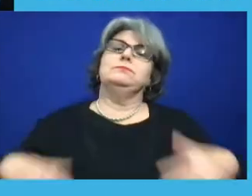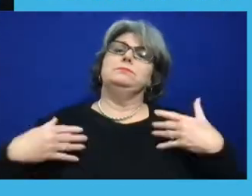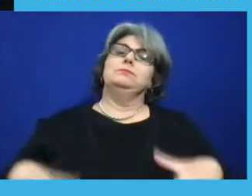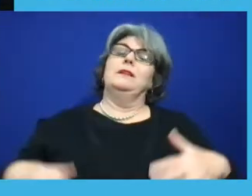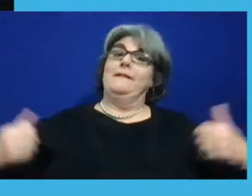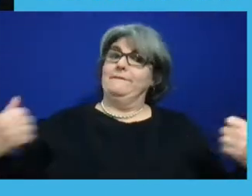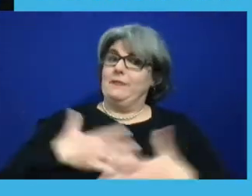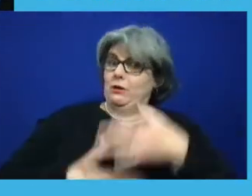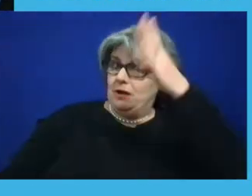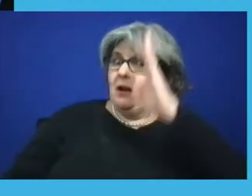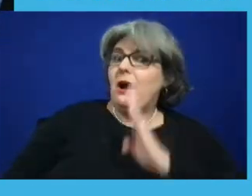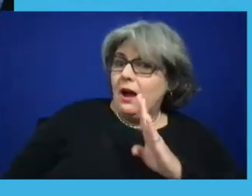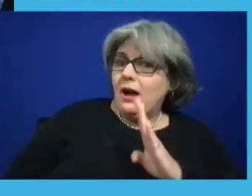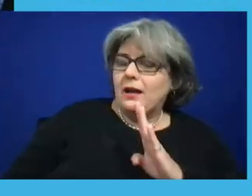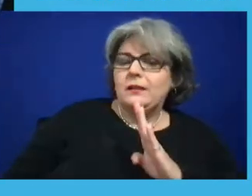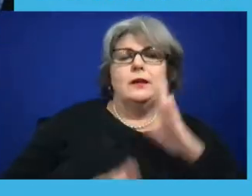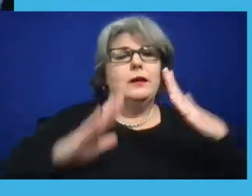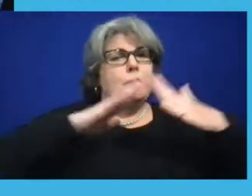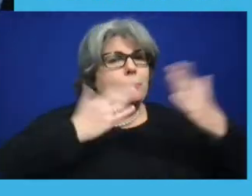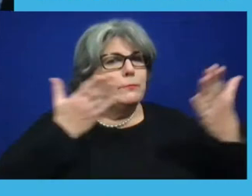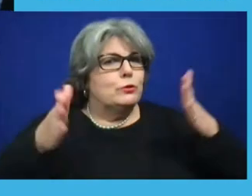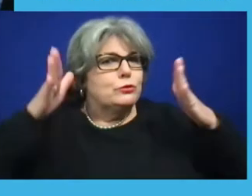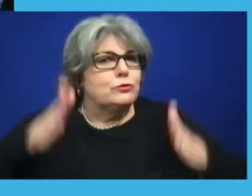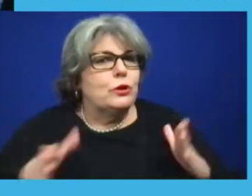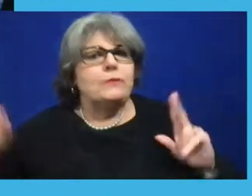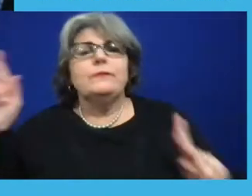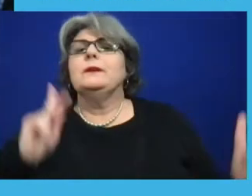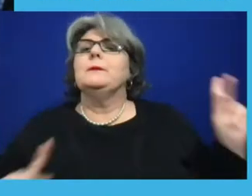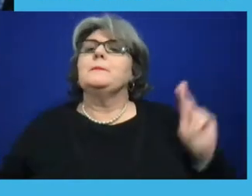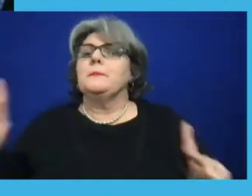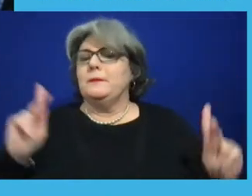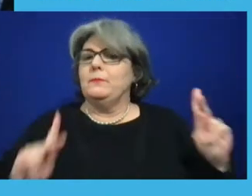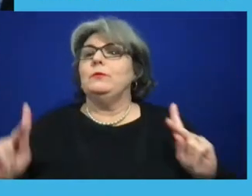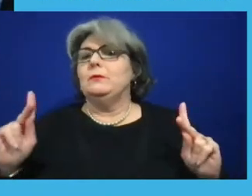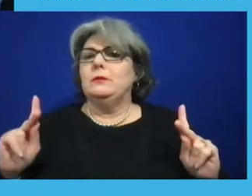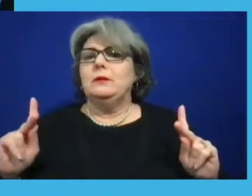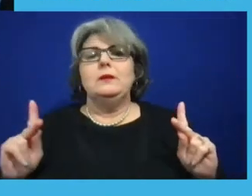They are both hardworking, God-fearing,